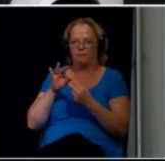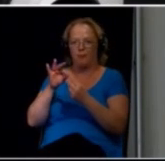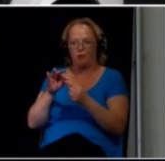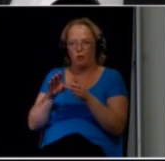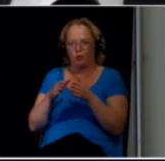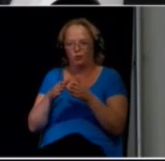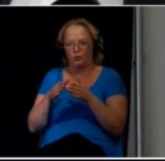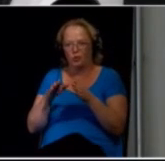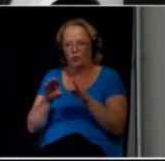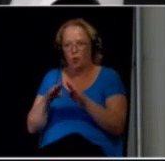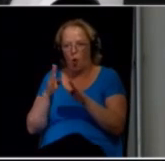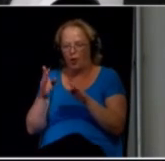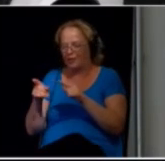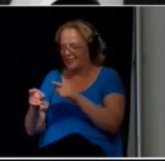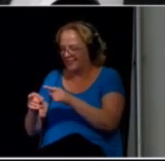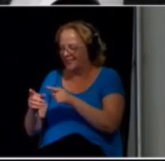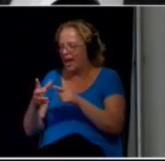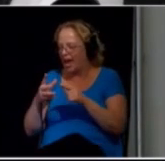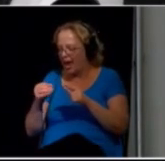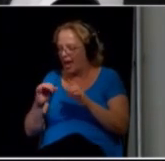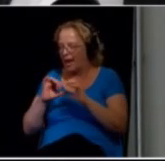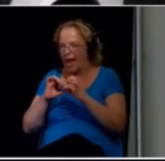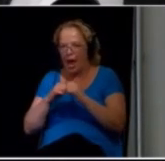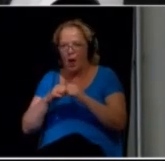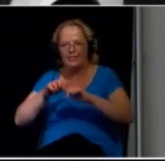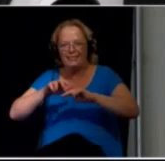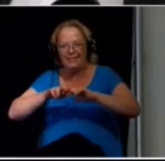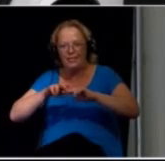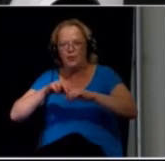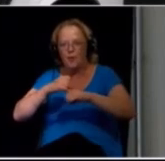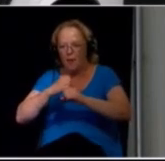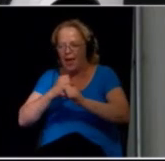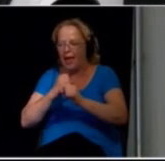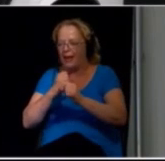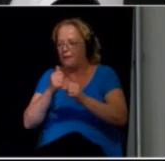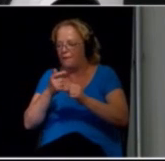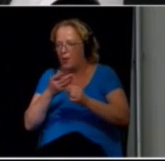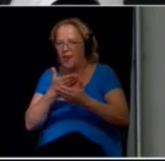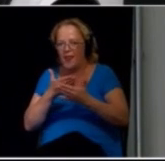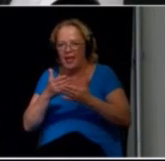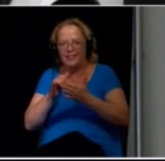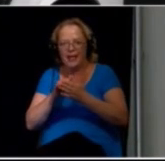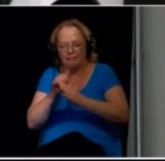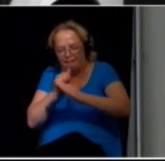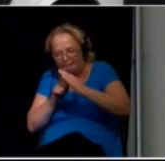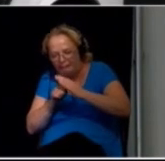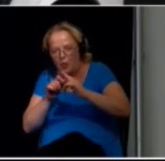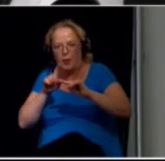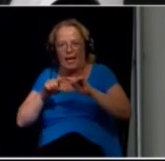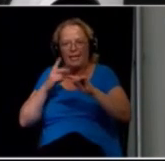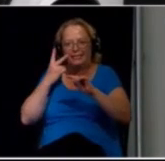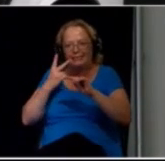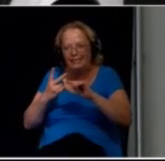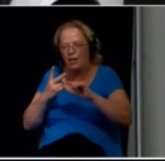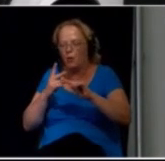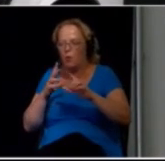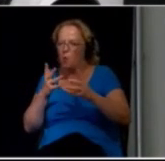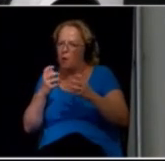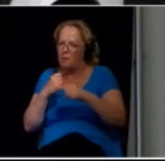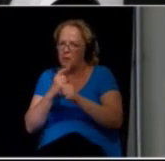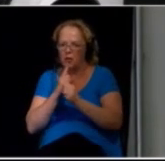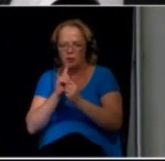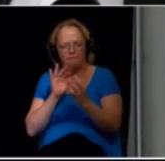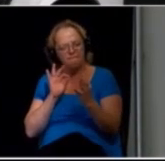done, and a few other things that people aren't aware of, are done just right and provide